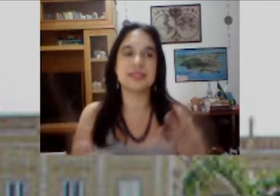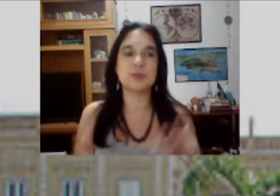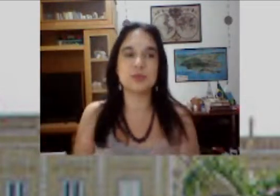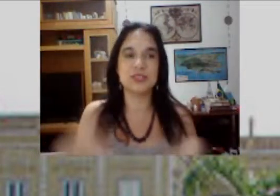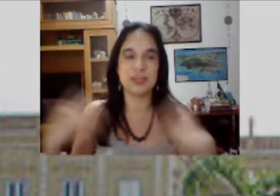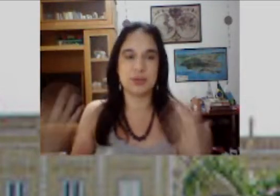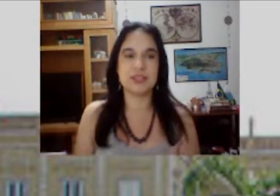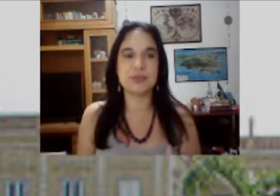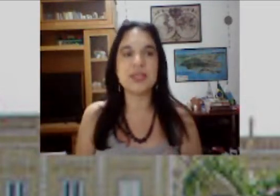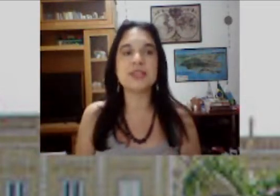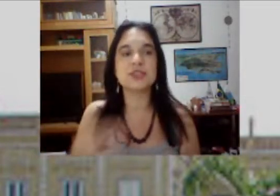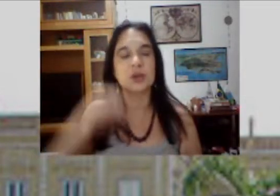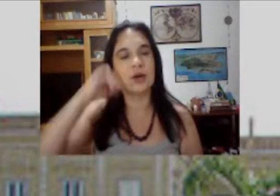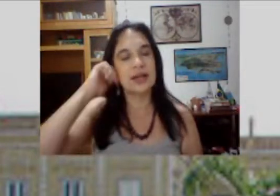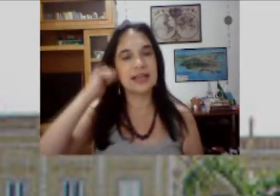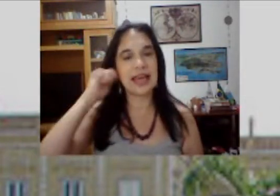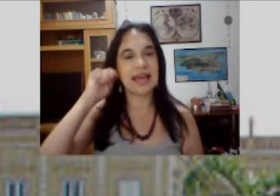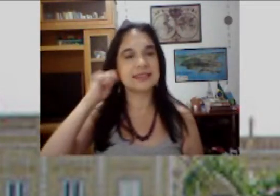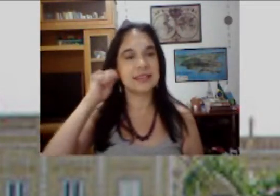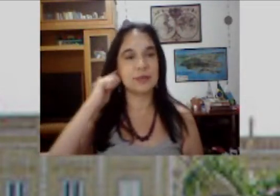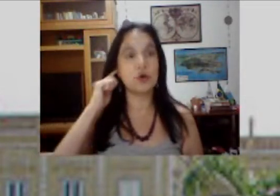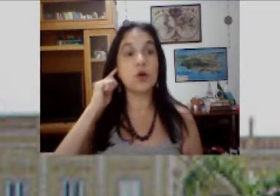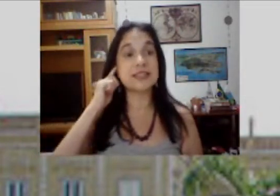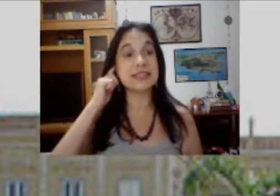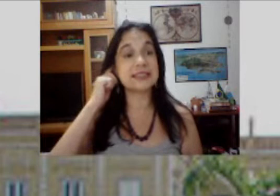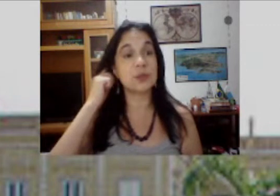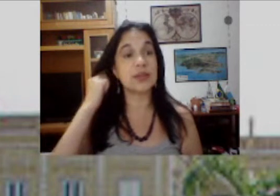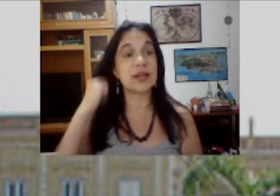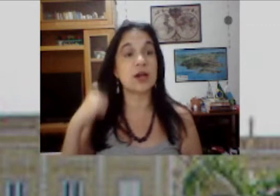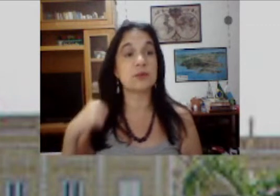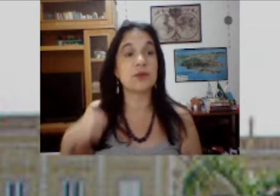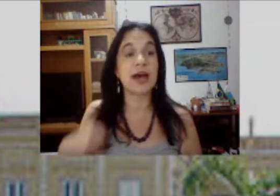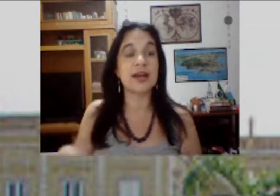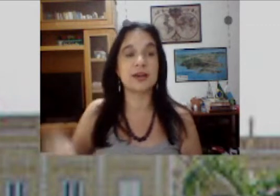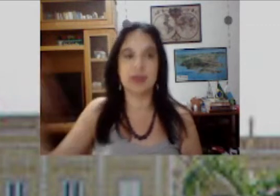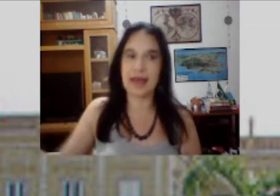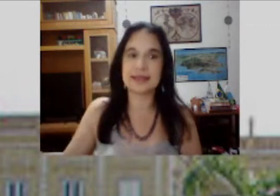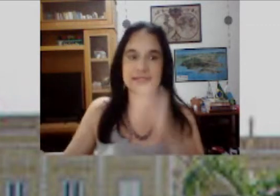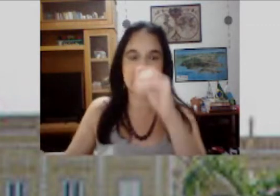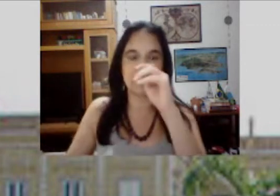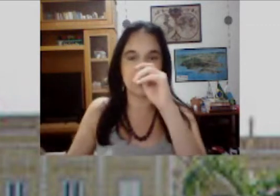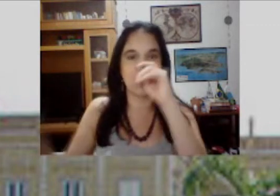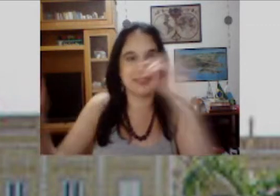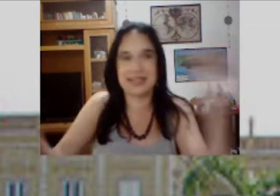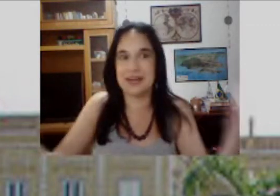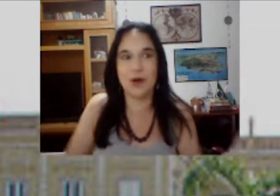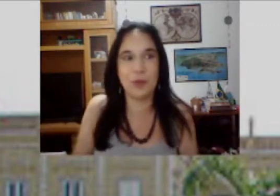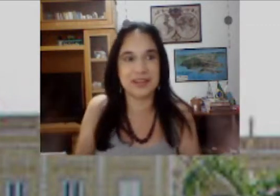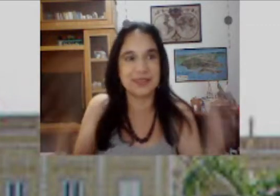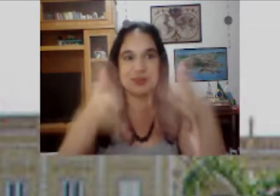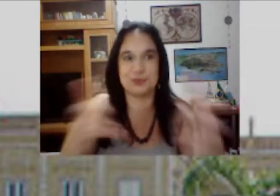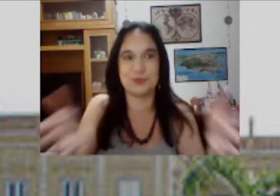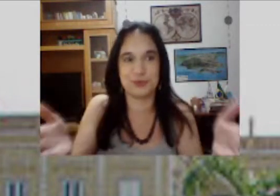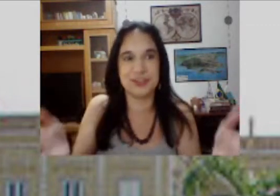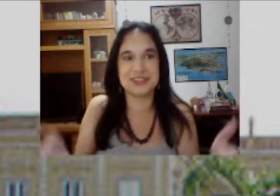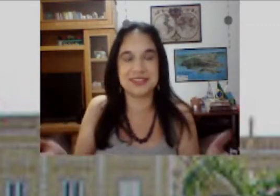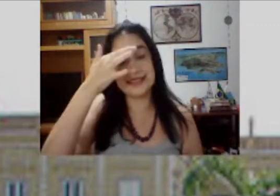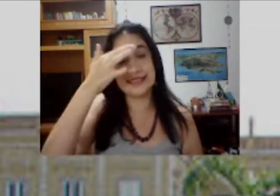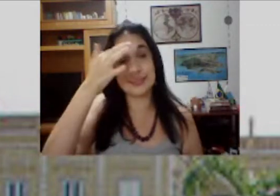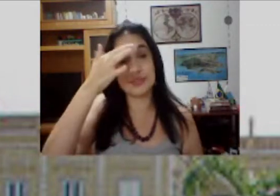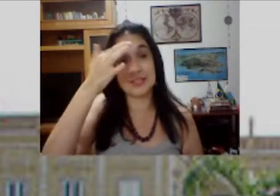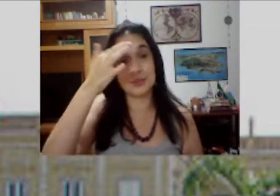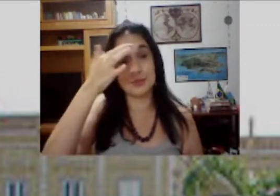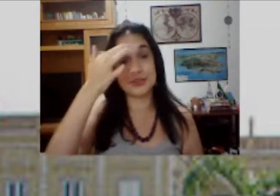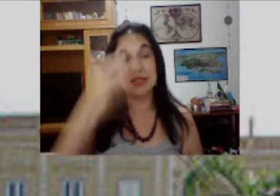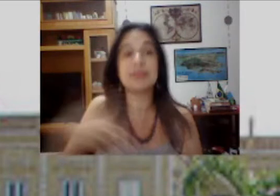about this museum on TV. So they asked if, oh, is this the one that caught on fire? At the time, I would always say no, because I wasn't referring to